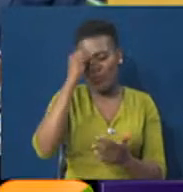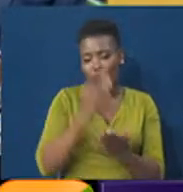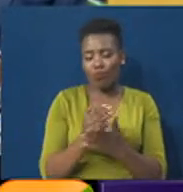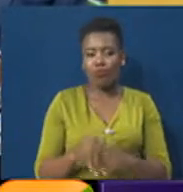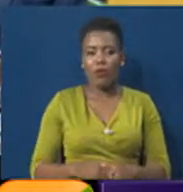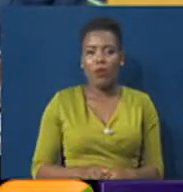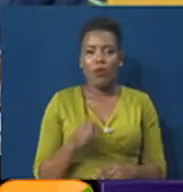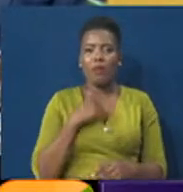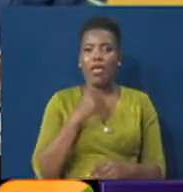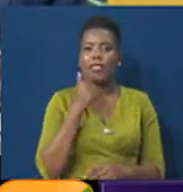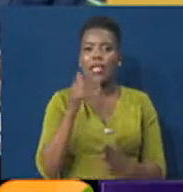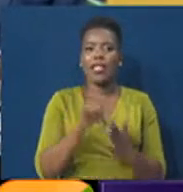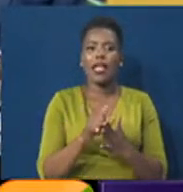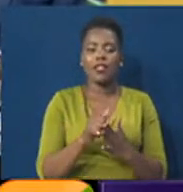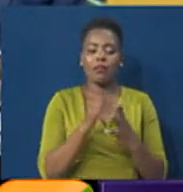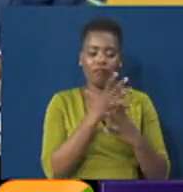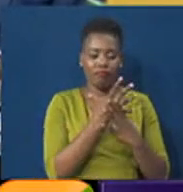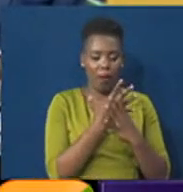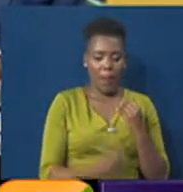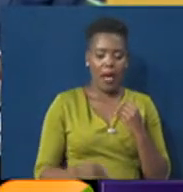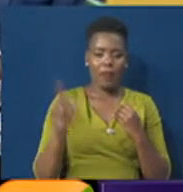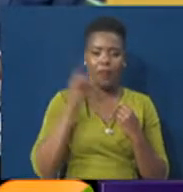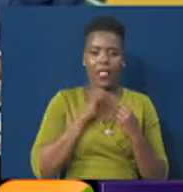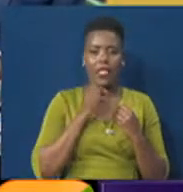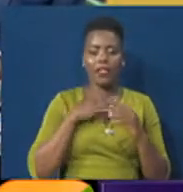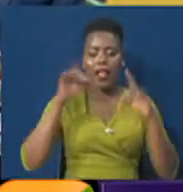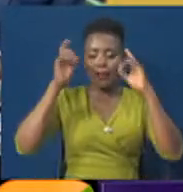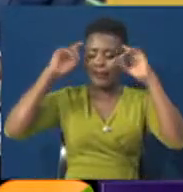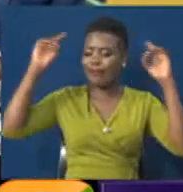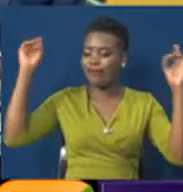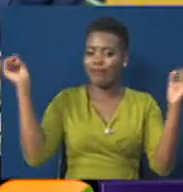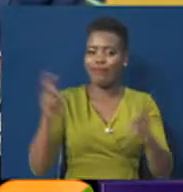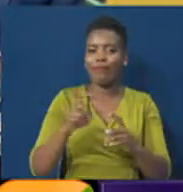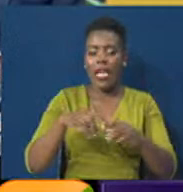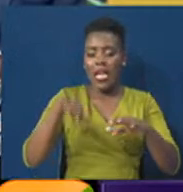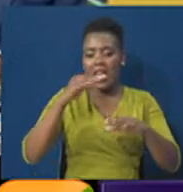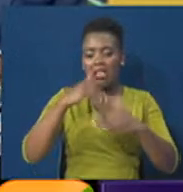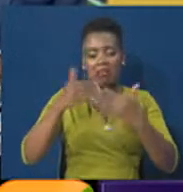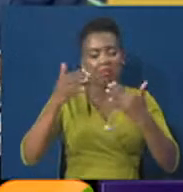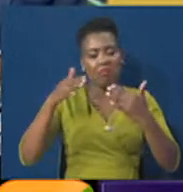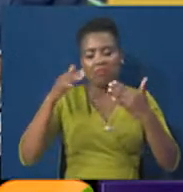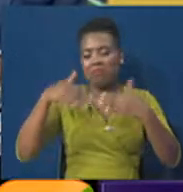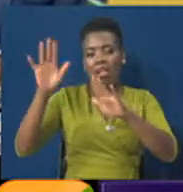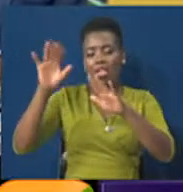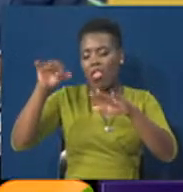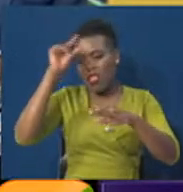So anyway, like I'm saying, we've already given up. Let government build whichever houses they want to build, right,